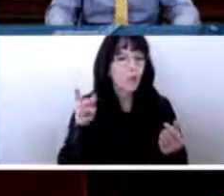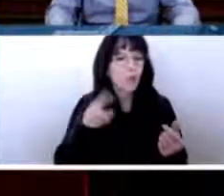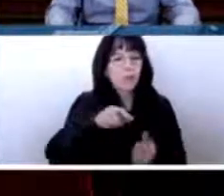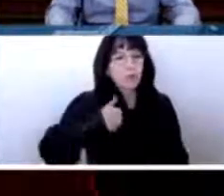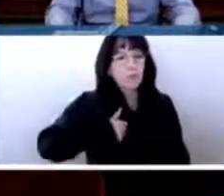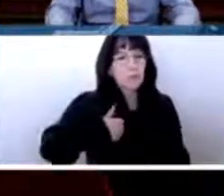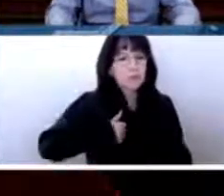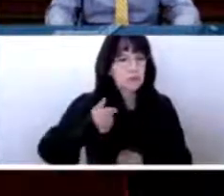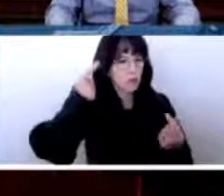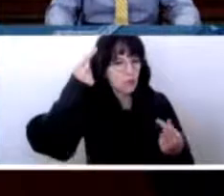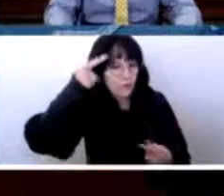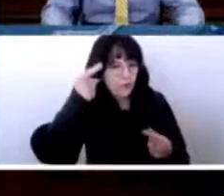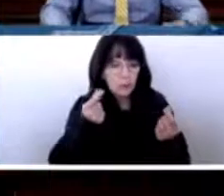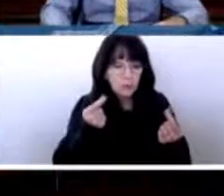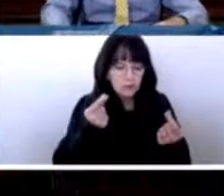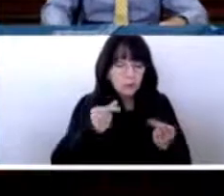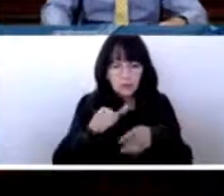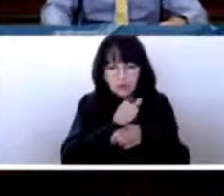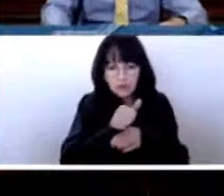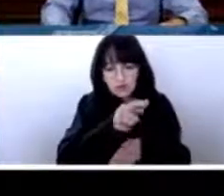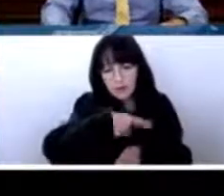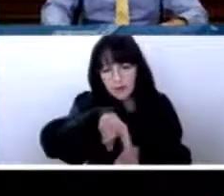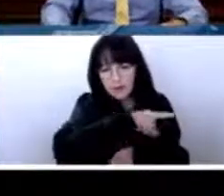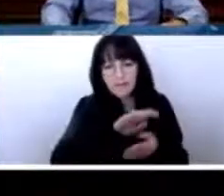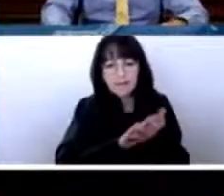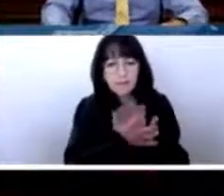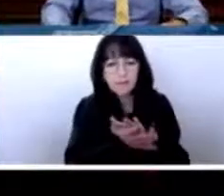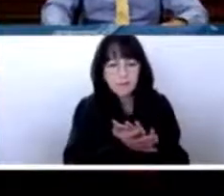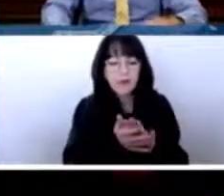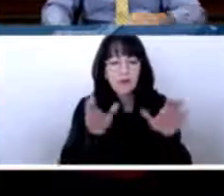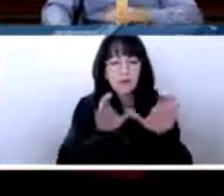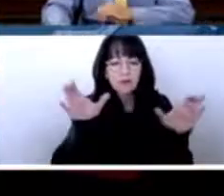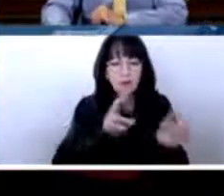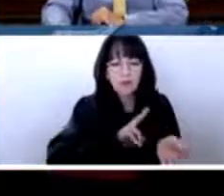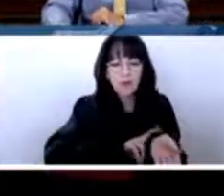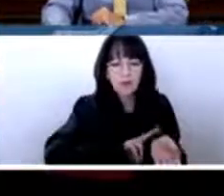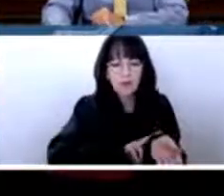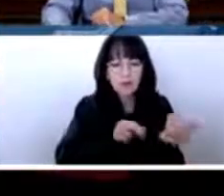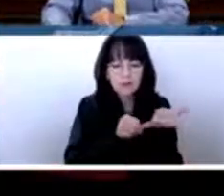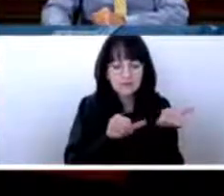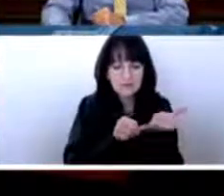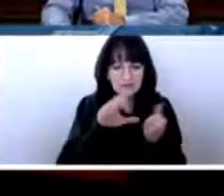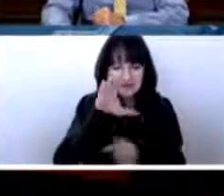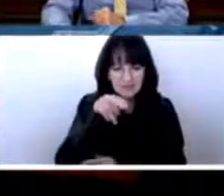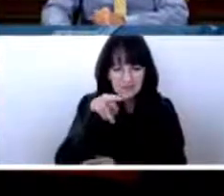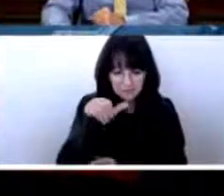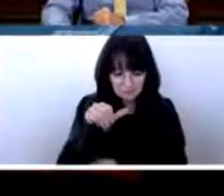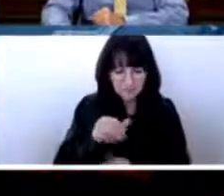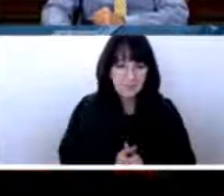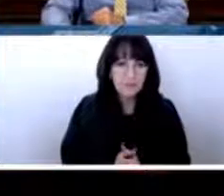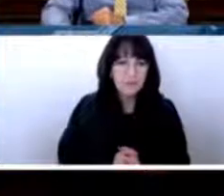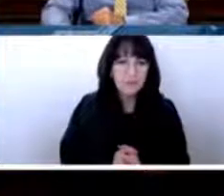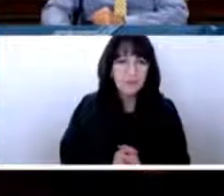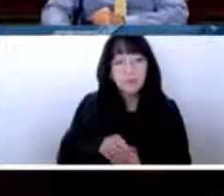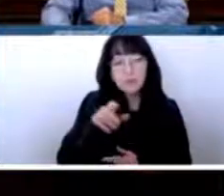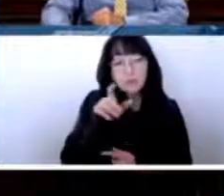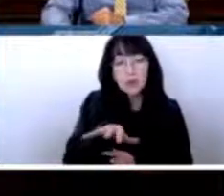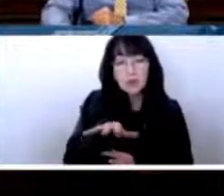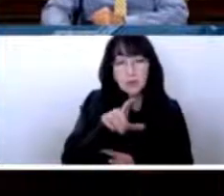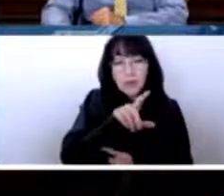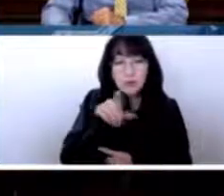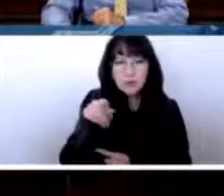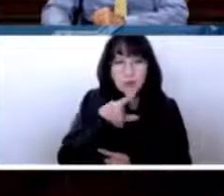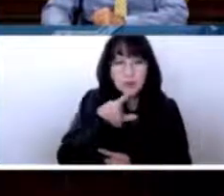the beginning, going back to the spring of 2020, where we had 300